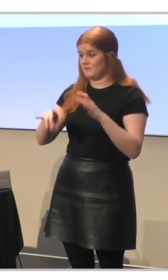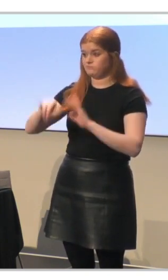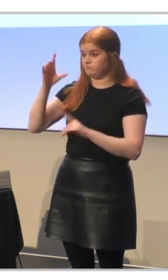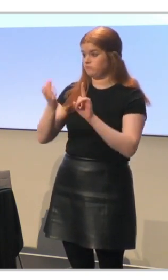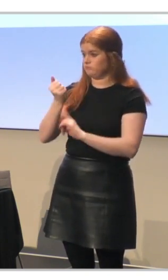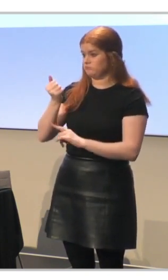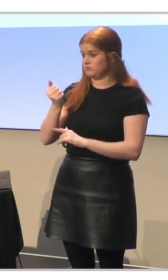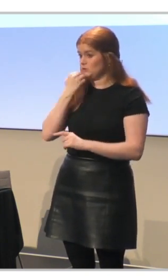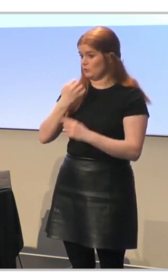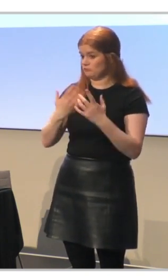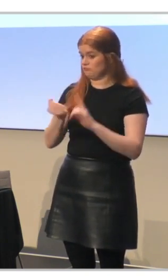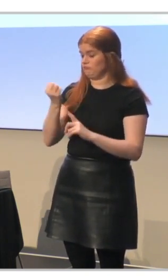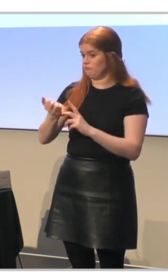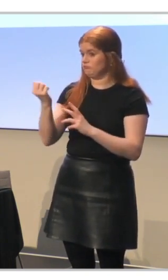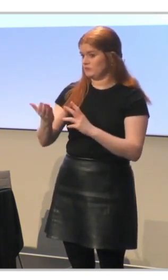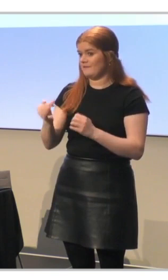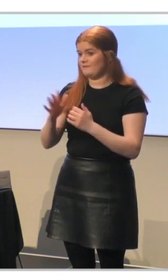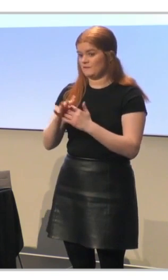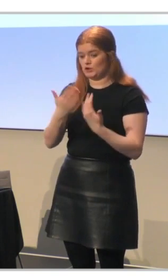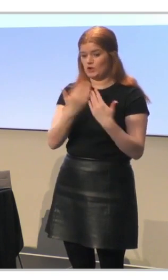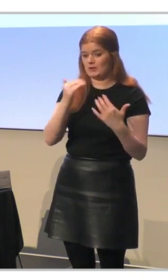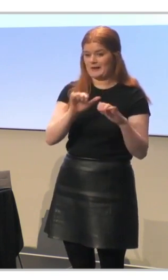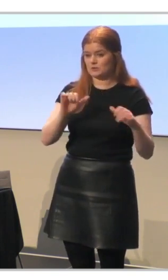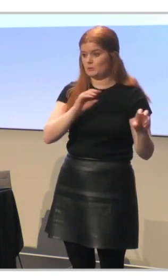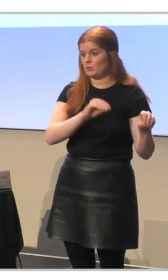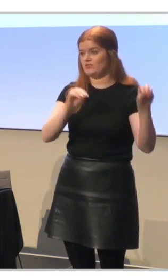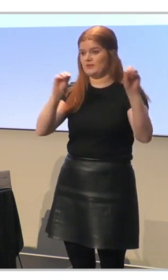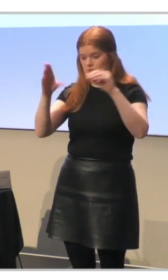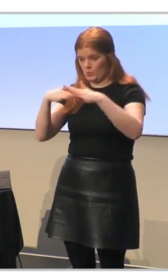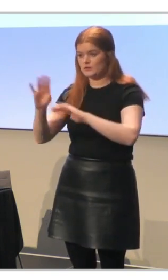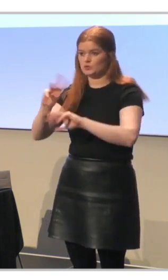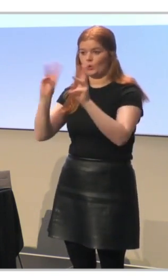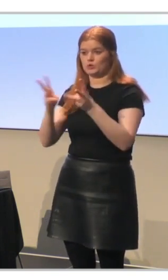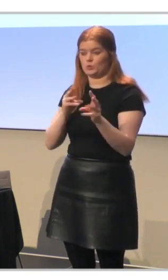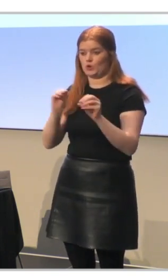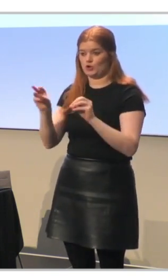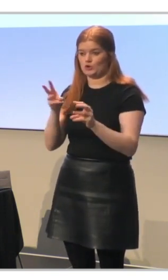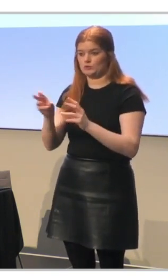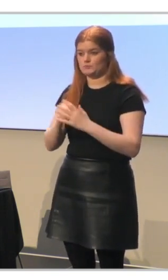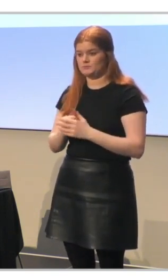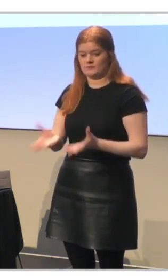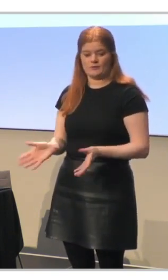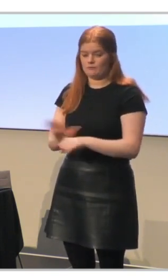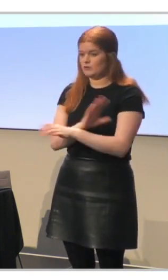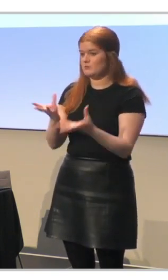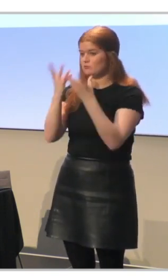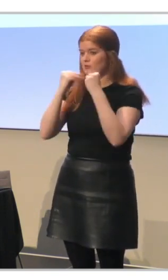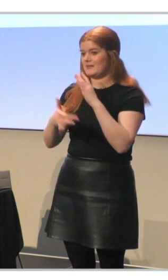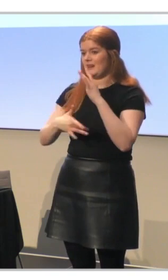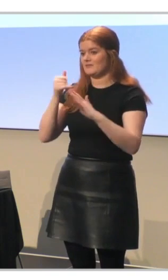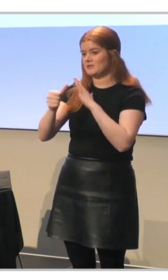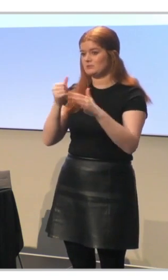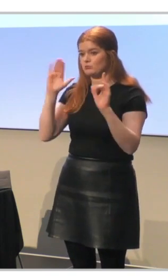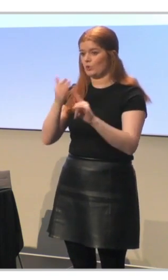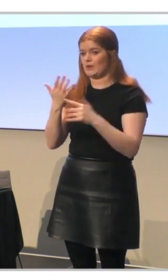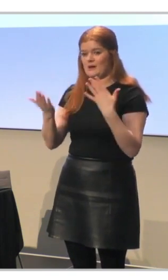success rate in transitioning young adults out of their programs to the world of work. They embrace a life skills approach that support